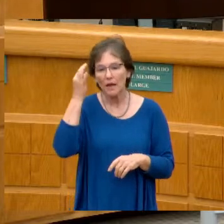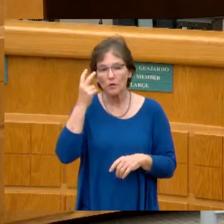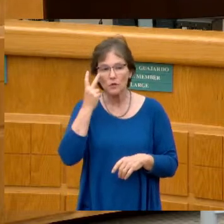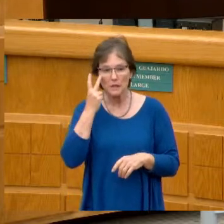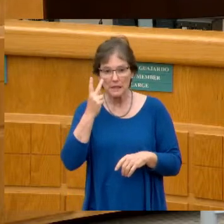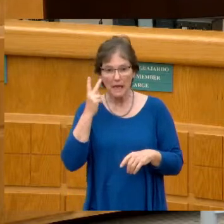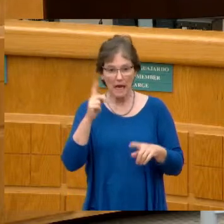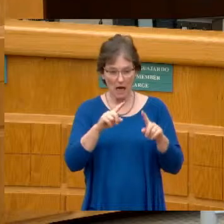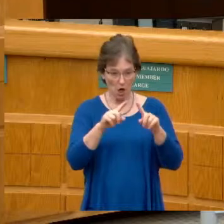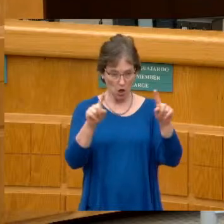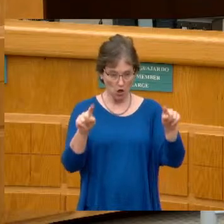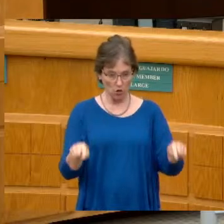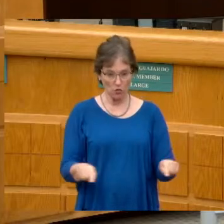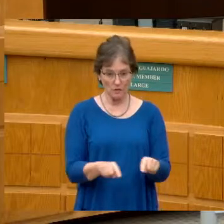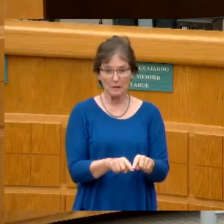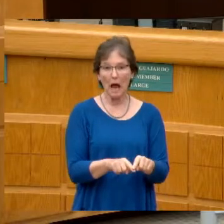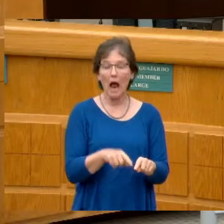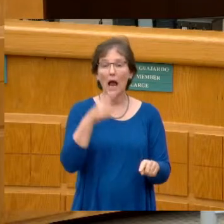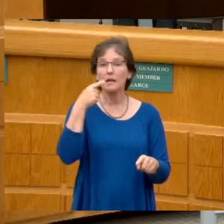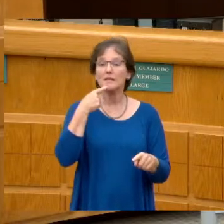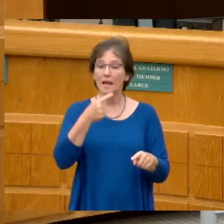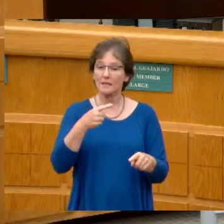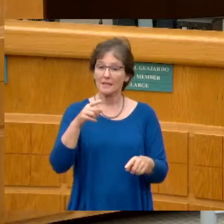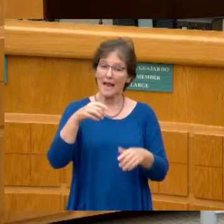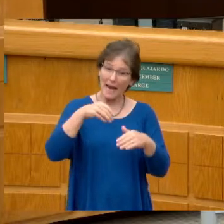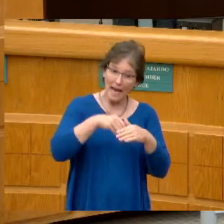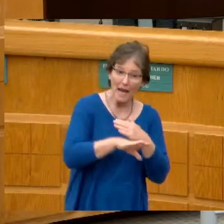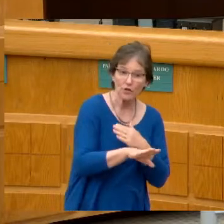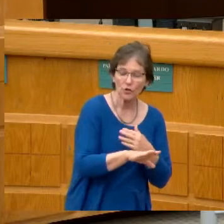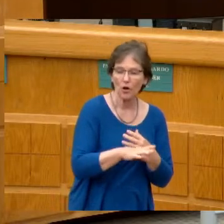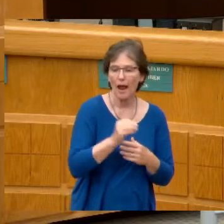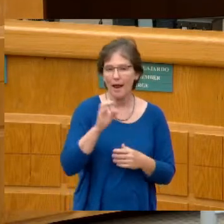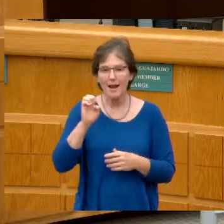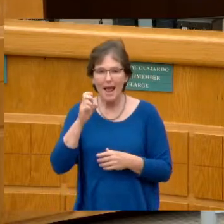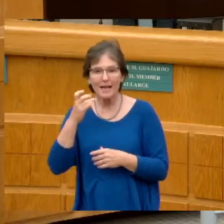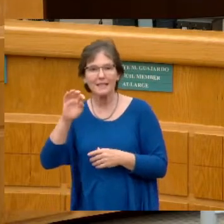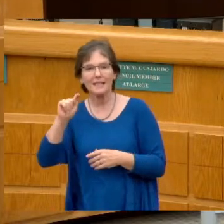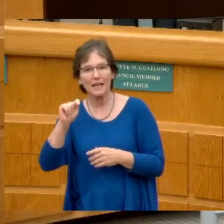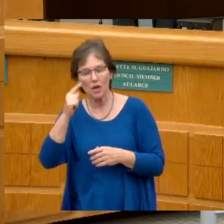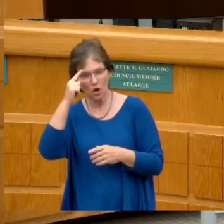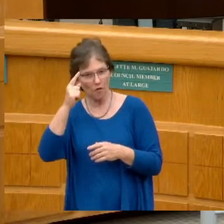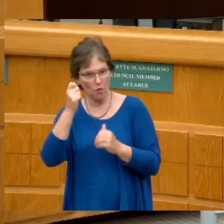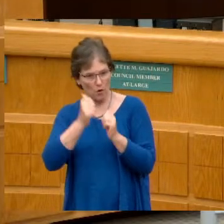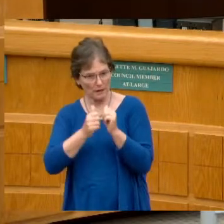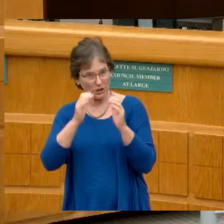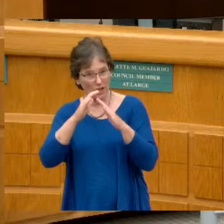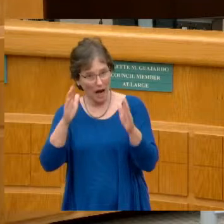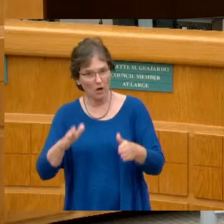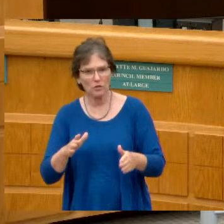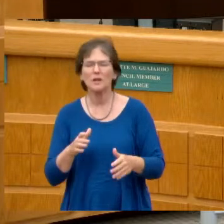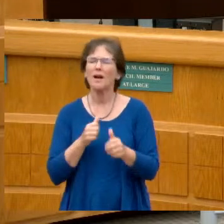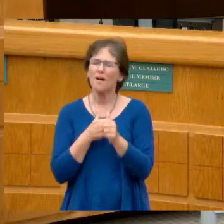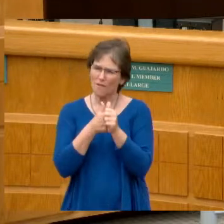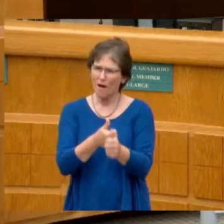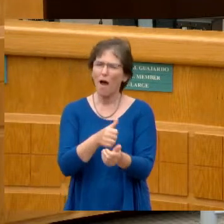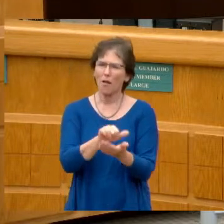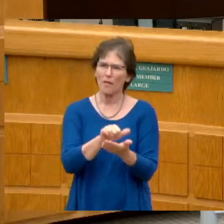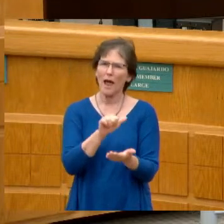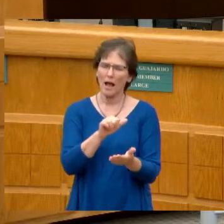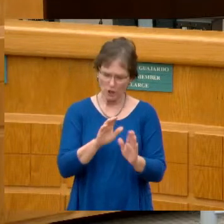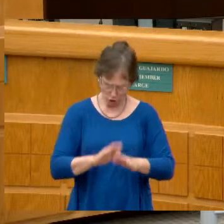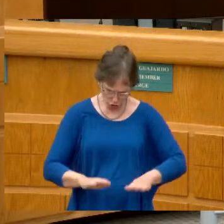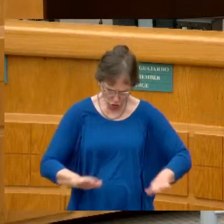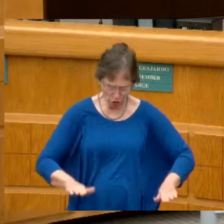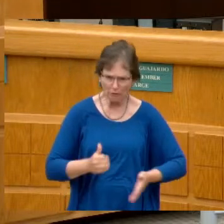costume. Do not substitute a costume mask for the mask you wear daily. When trick-or-treating, follow the social